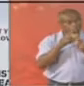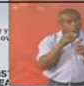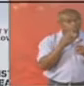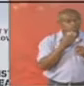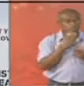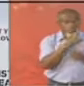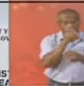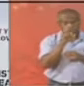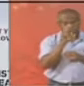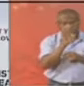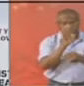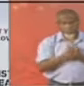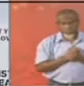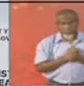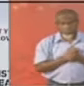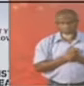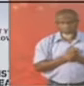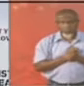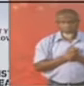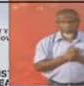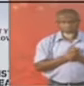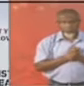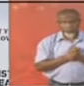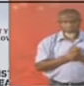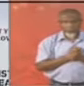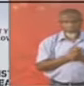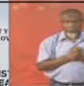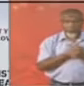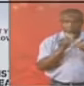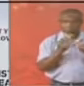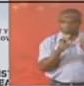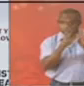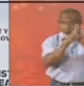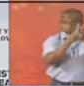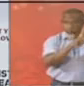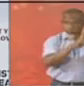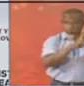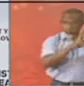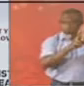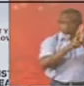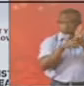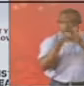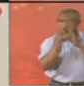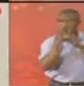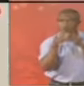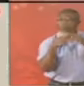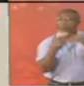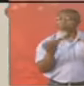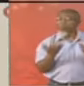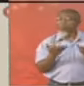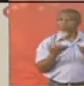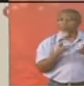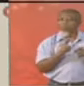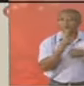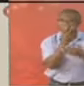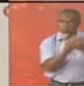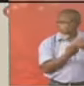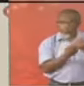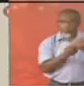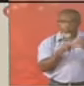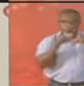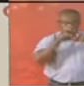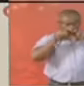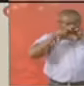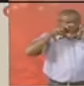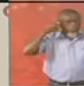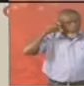add that the regulations speak to both the wearing of masks and the wearing of shields. So those individuals who feel